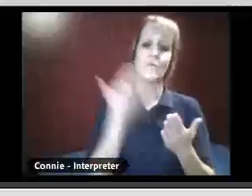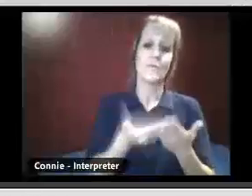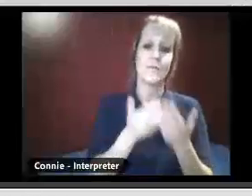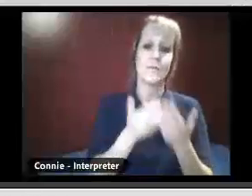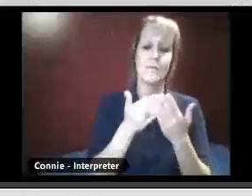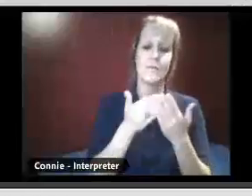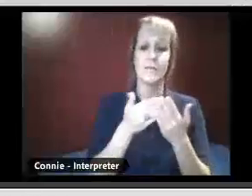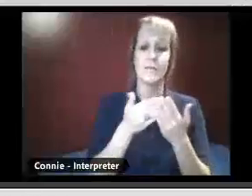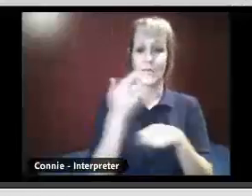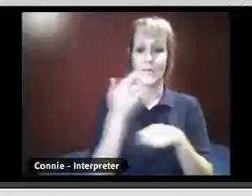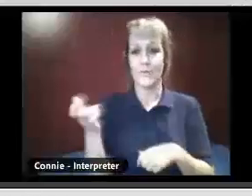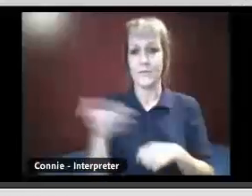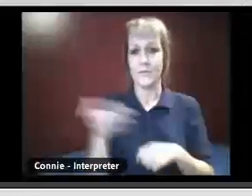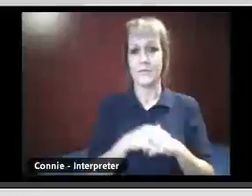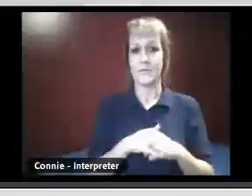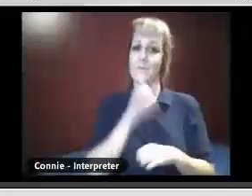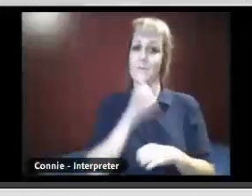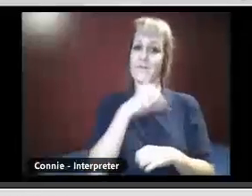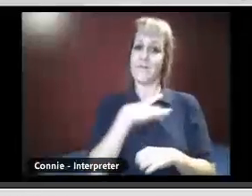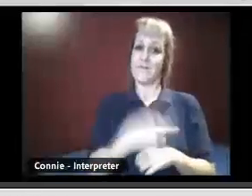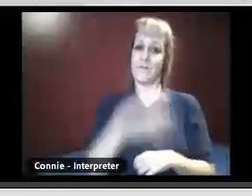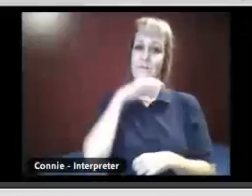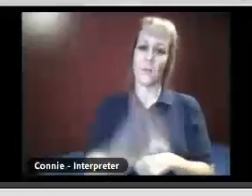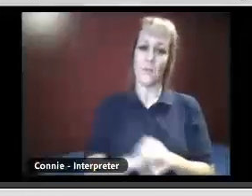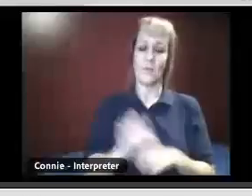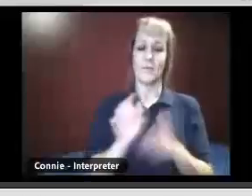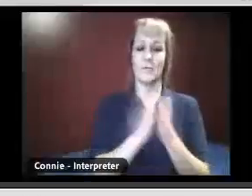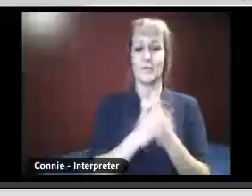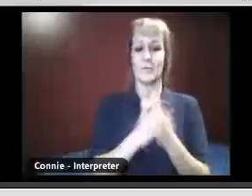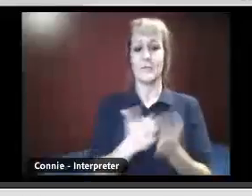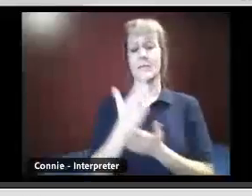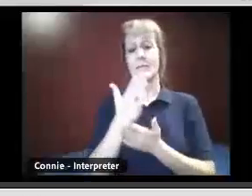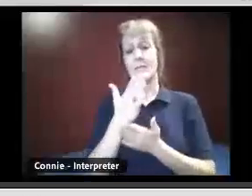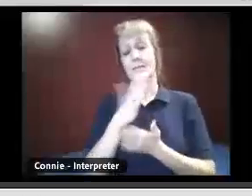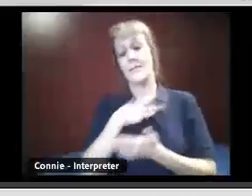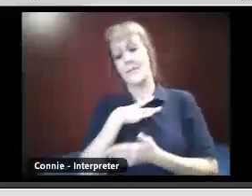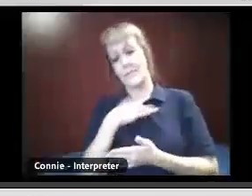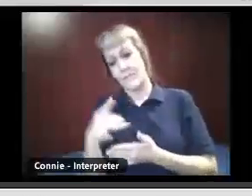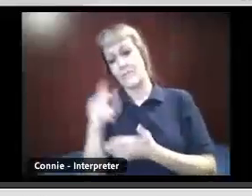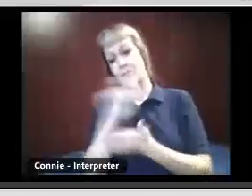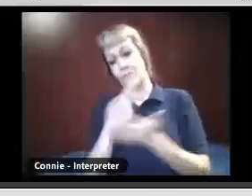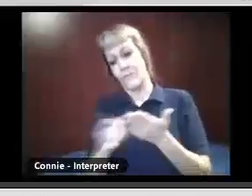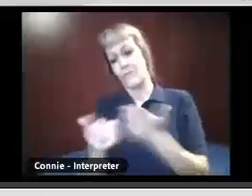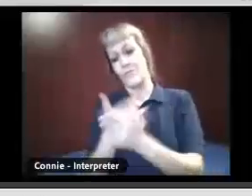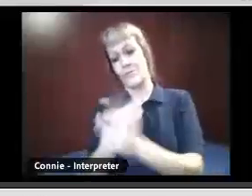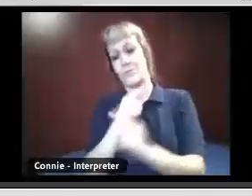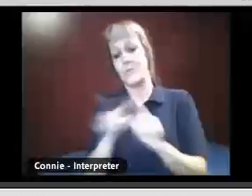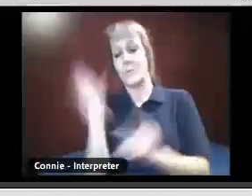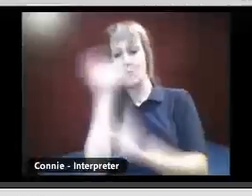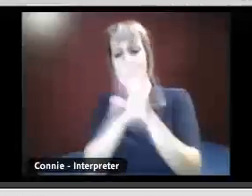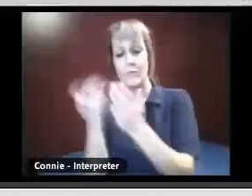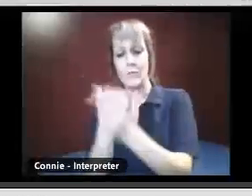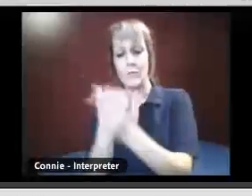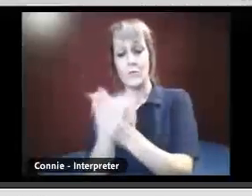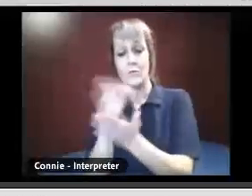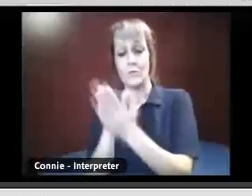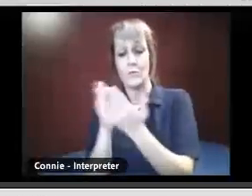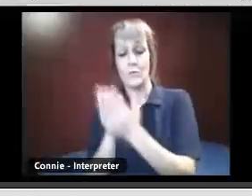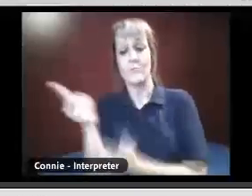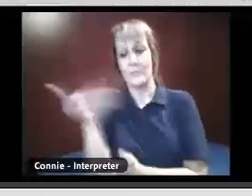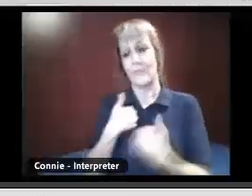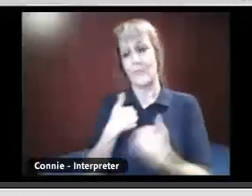I'm a fan of some of the classics. There's a lot of new writing out there, and actually I am looking for some new books. So you all are in the library, you're surrounded by